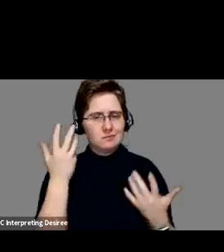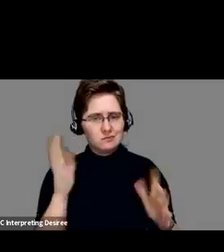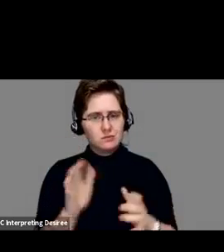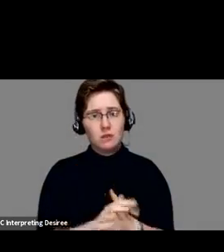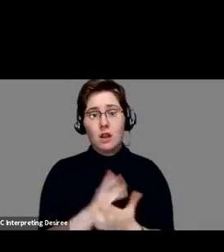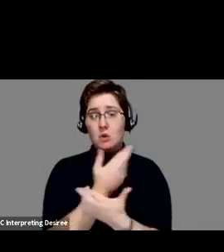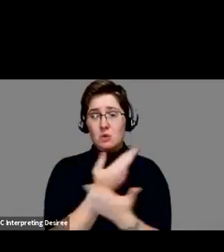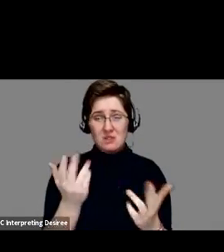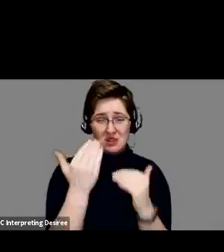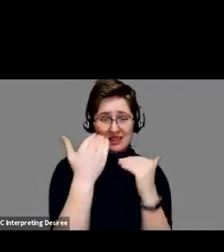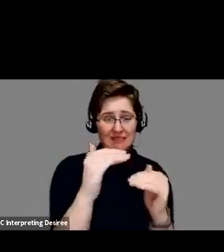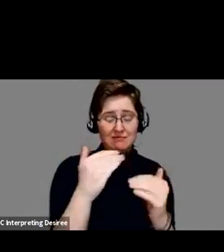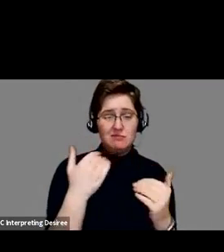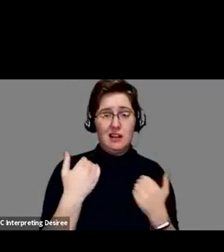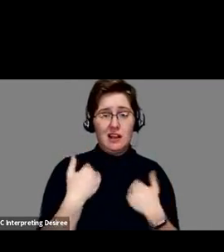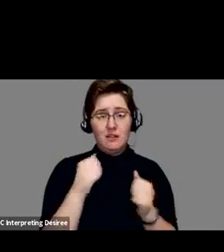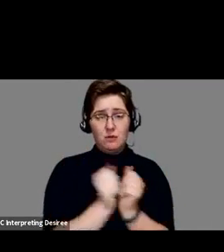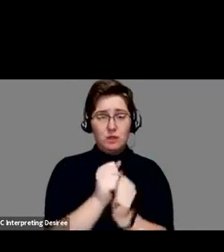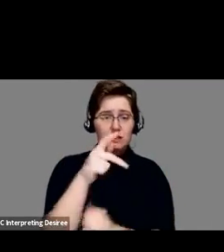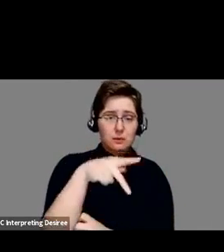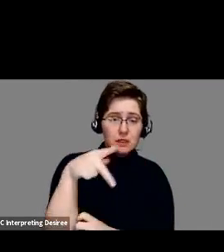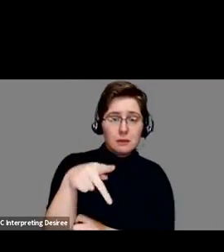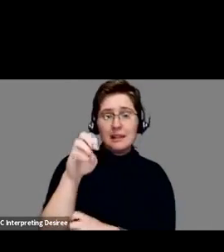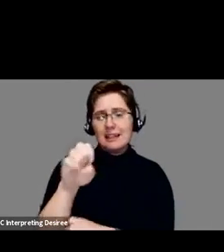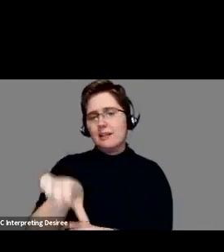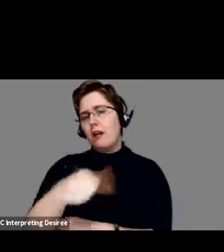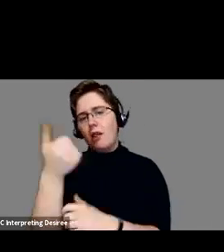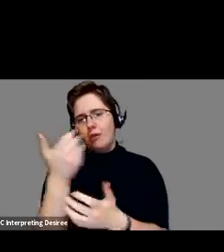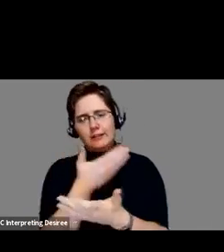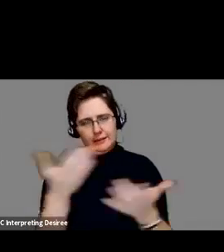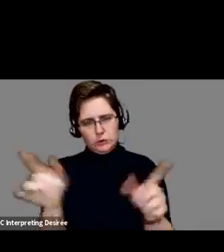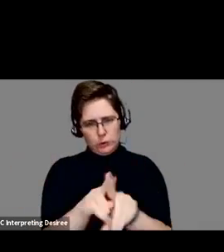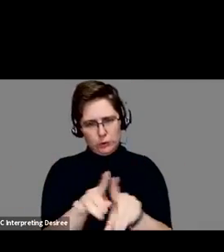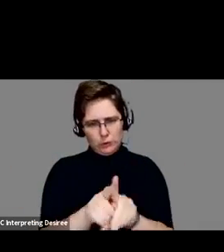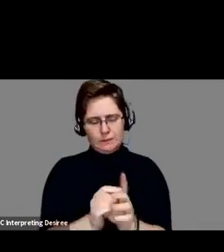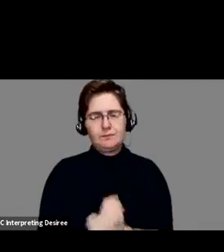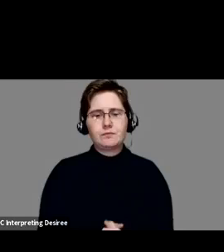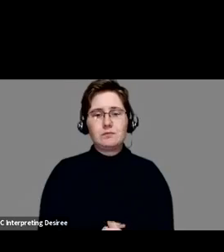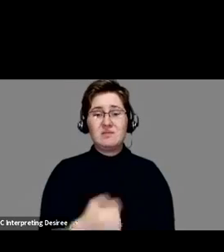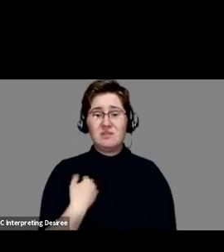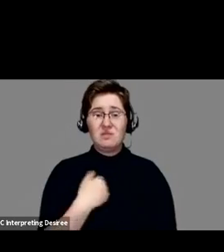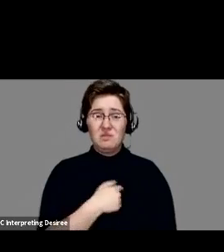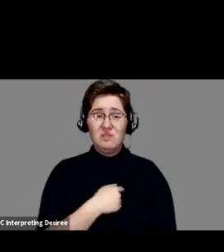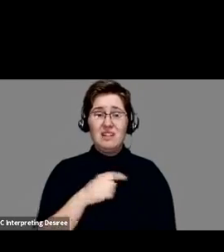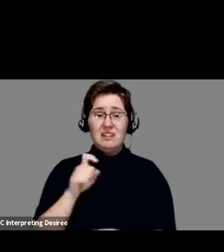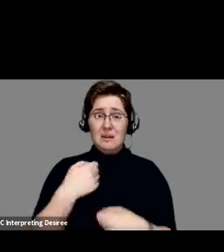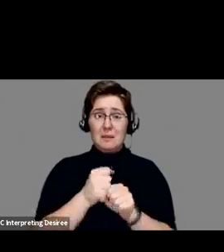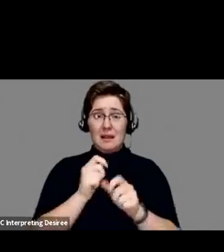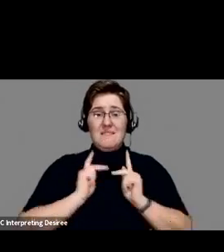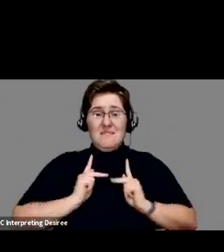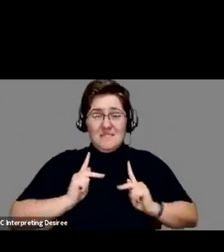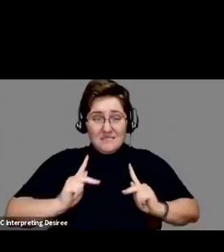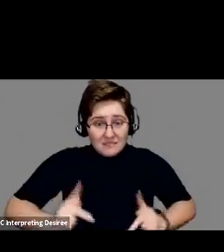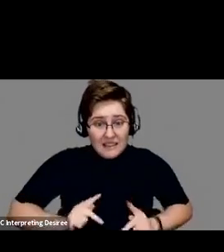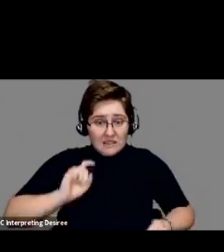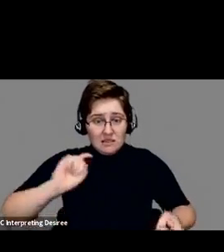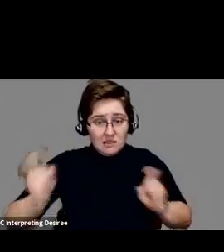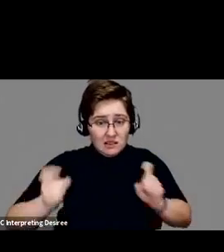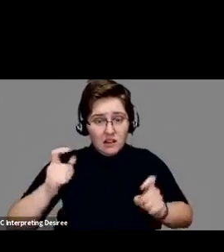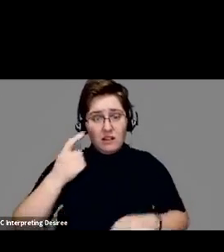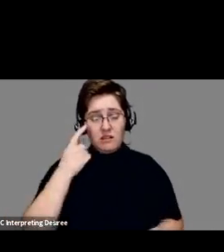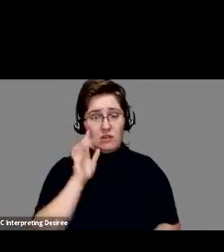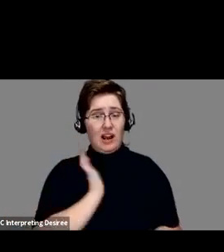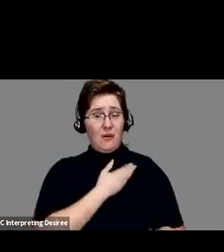resource limitations with PPE and some other things. We've had to make actual physical modifications to our hospitals. We've had to